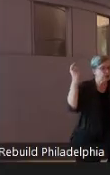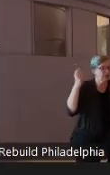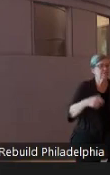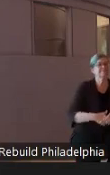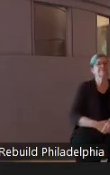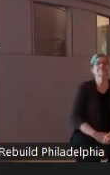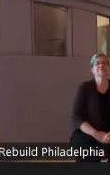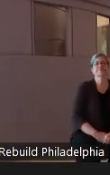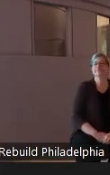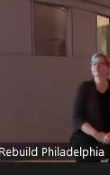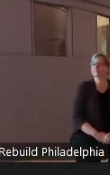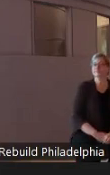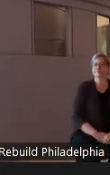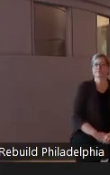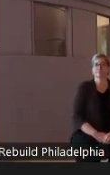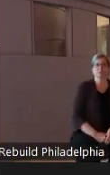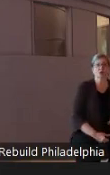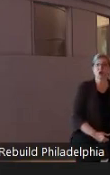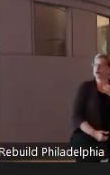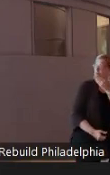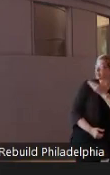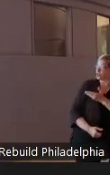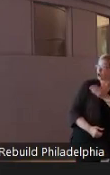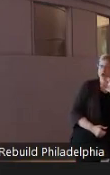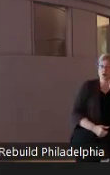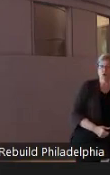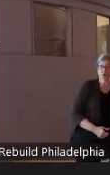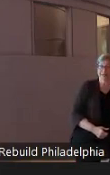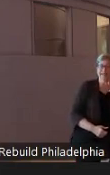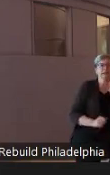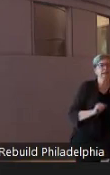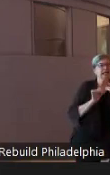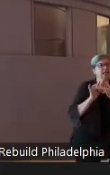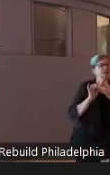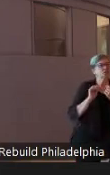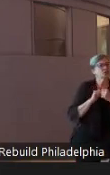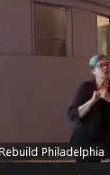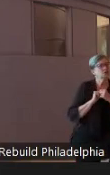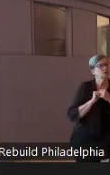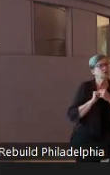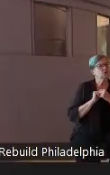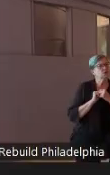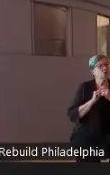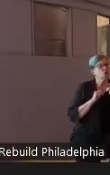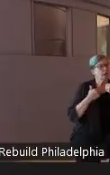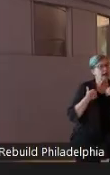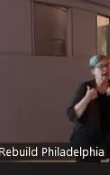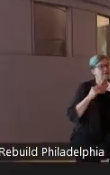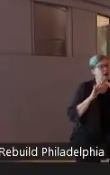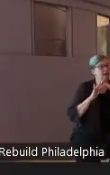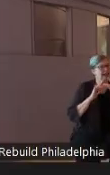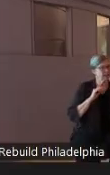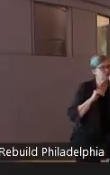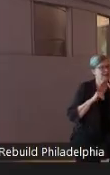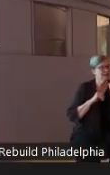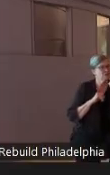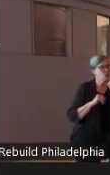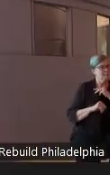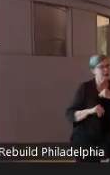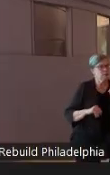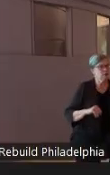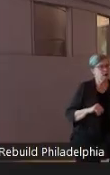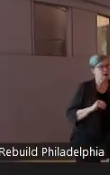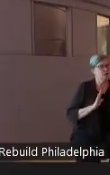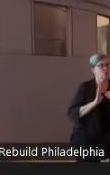The next thing and this is also on your screen, stay in touch. You have the contact information for members